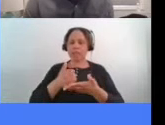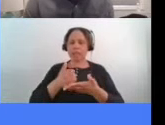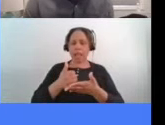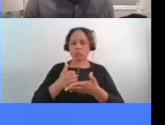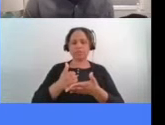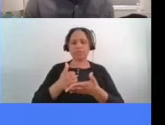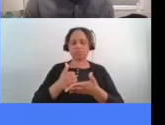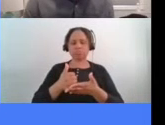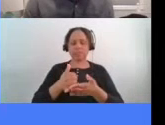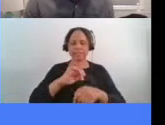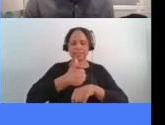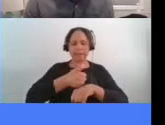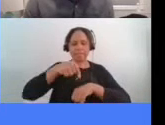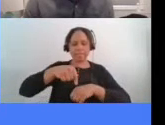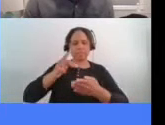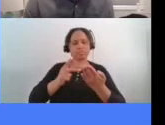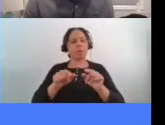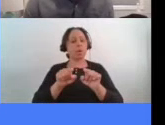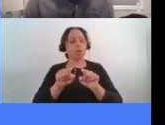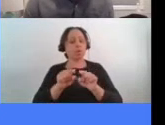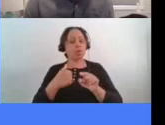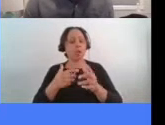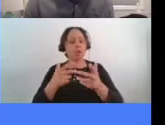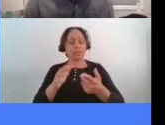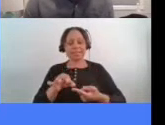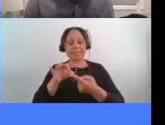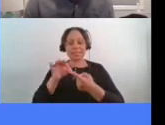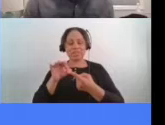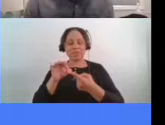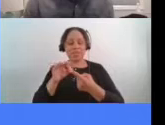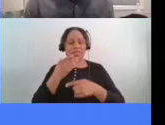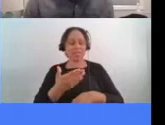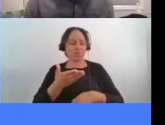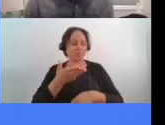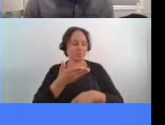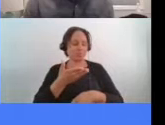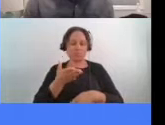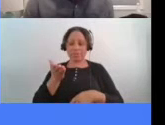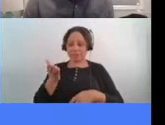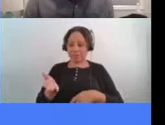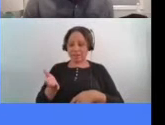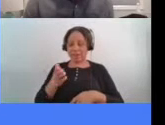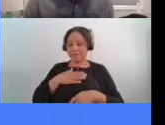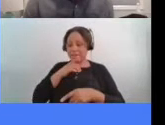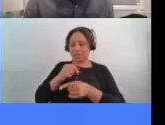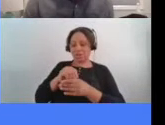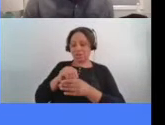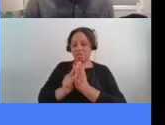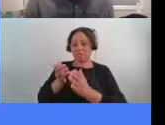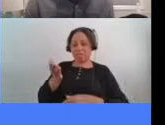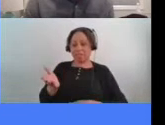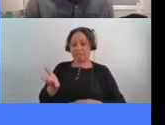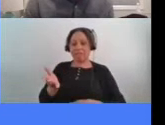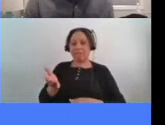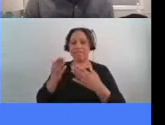ground. I also want to say a special thank you to Sana Khan, who happens to be my sister-in-law. Thank you for putting together the flyer and for putting